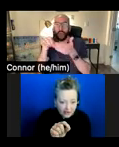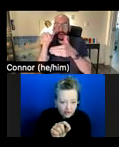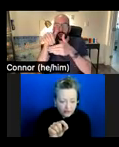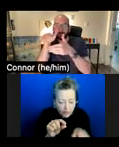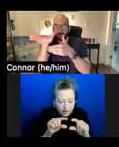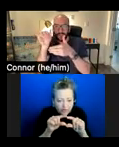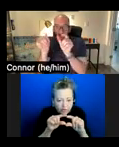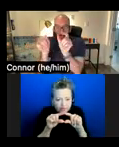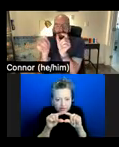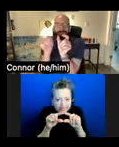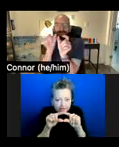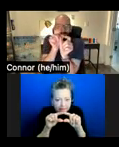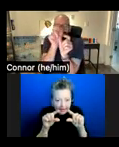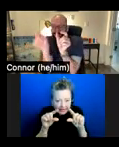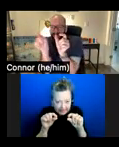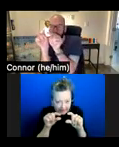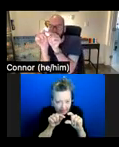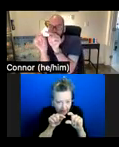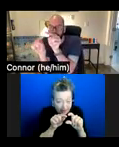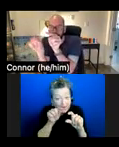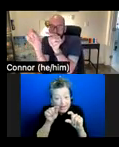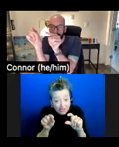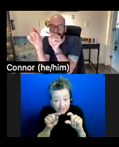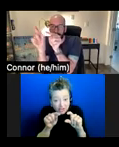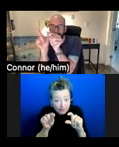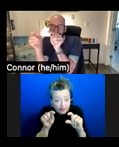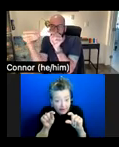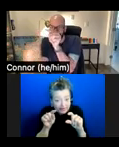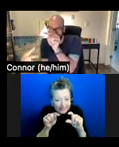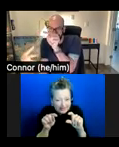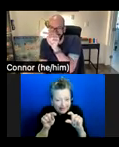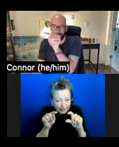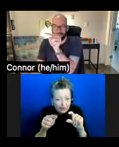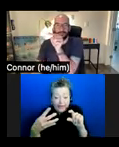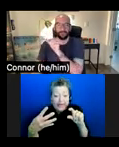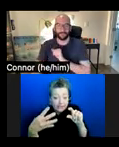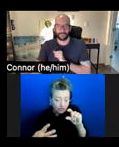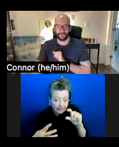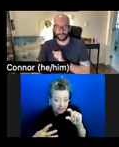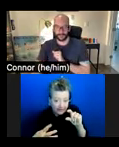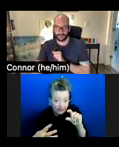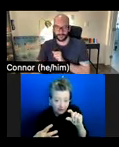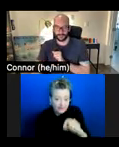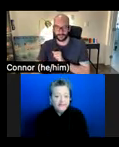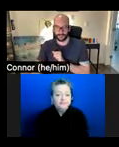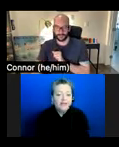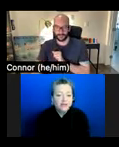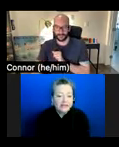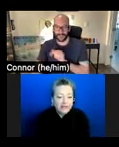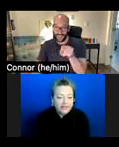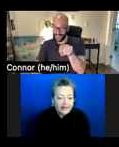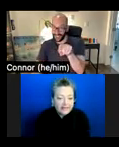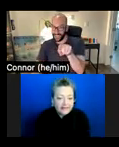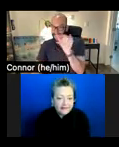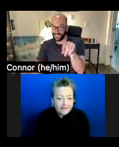see where the send button is, the paper airplane, right next to it is a drop down arrow. It's like a little arrow. It's a drop down menu. You